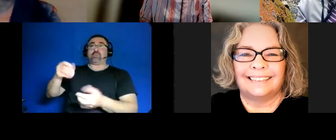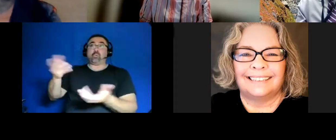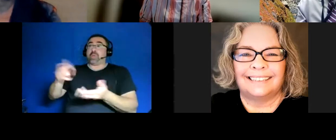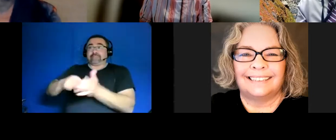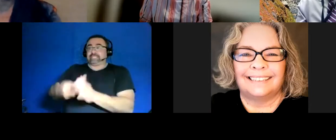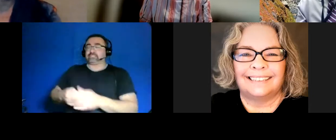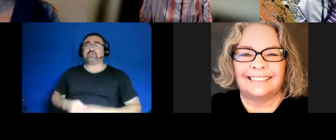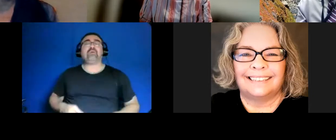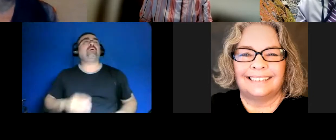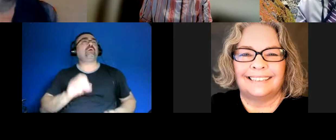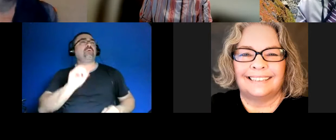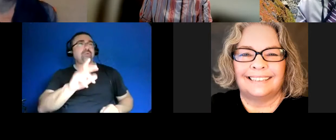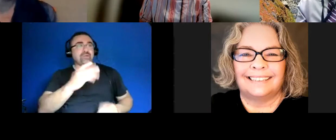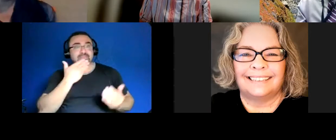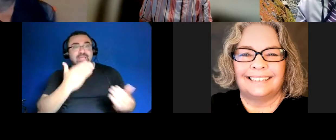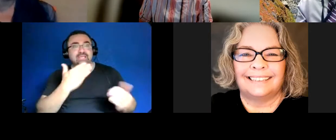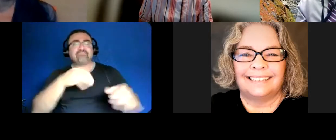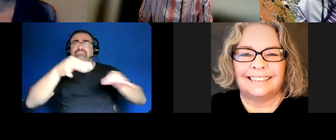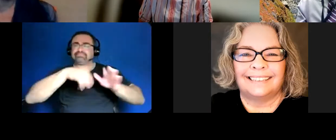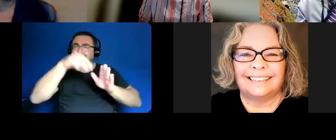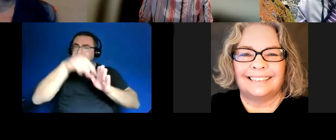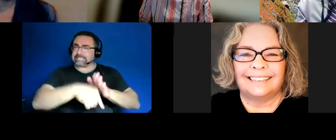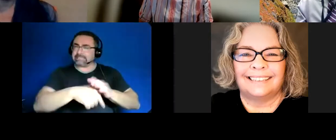Great, thank you for breaking that down for folks, Dr. K.